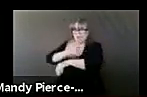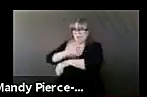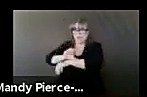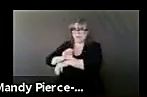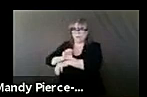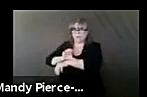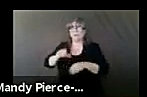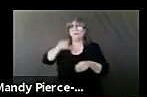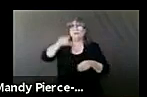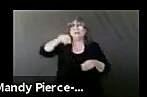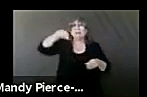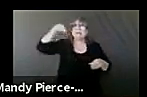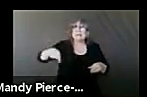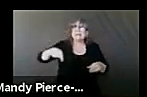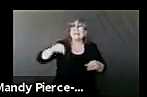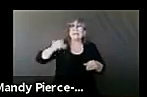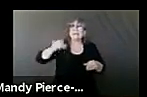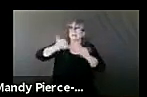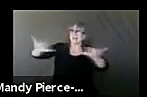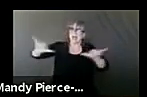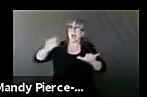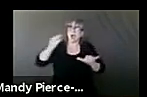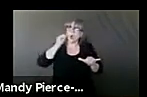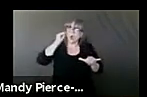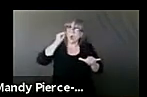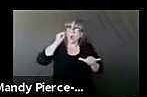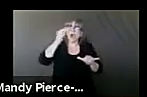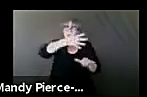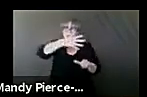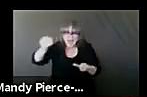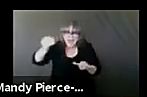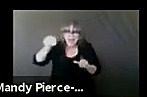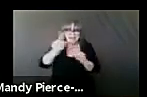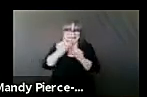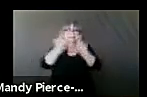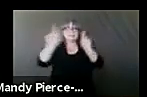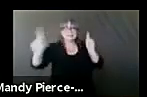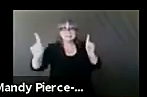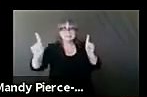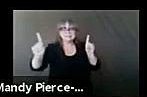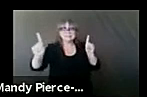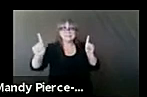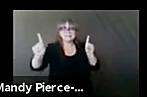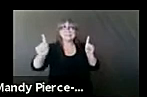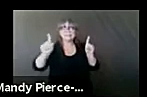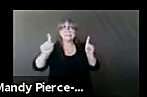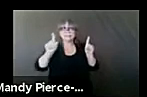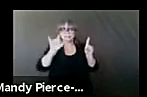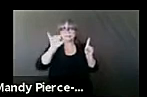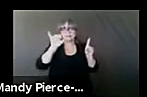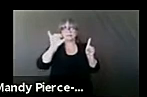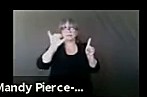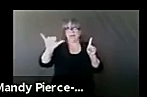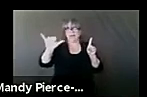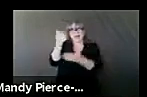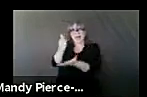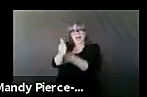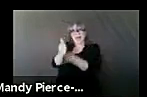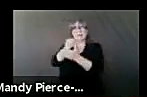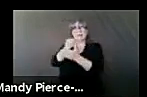Colorado, but case counts are still increasing. Our local models show that our peak in cases depends on how much social distancing we have